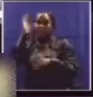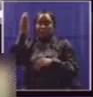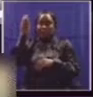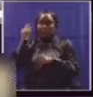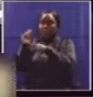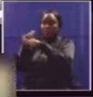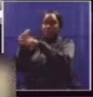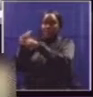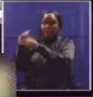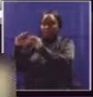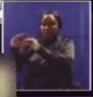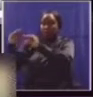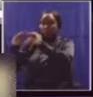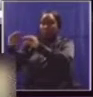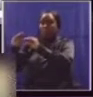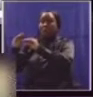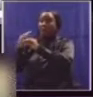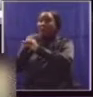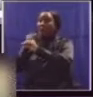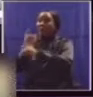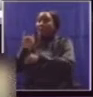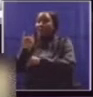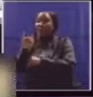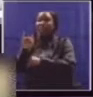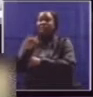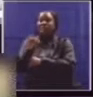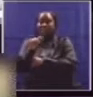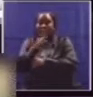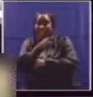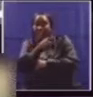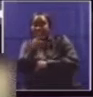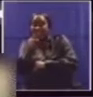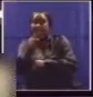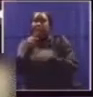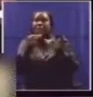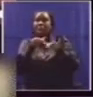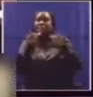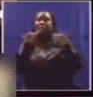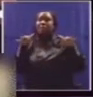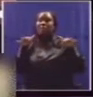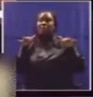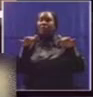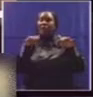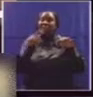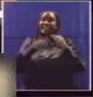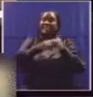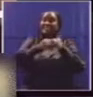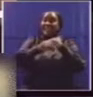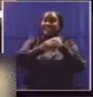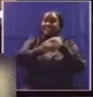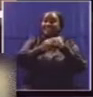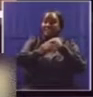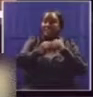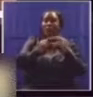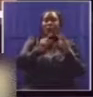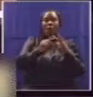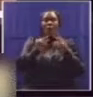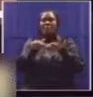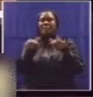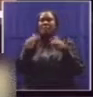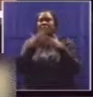taxpayers, including ordinary people who spend their money buying goods and paying VAT.